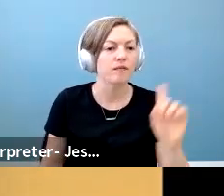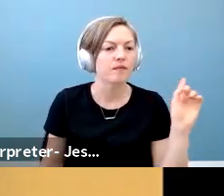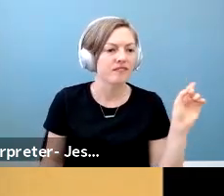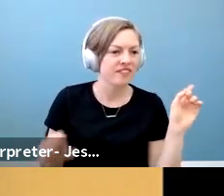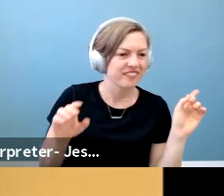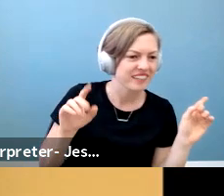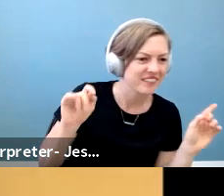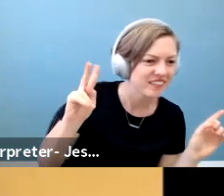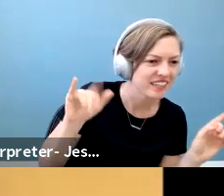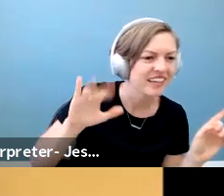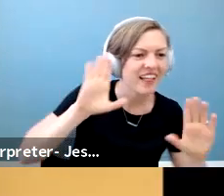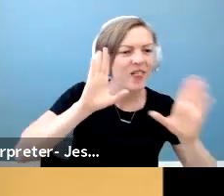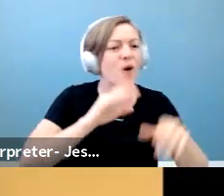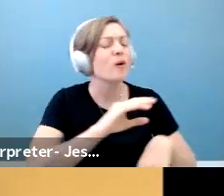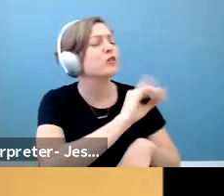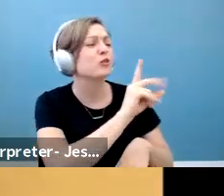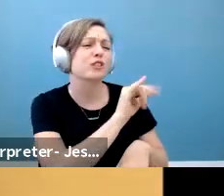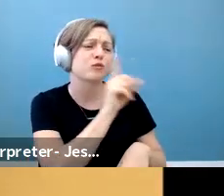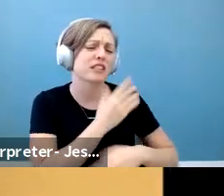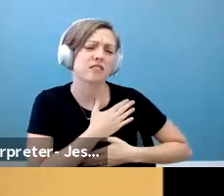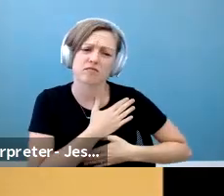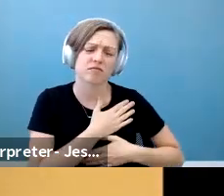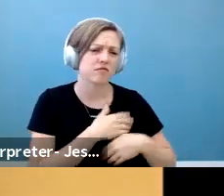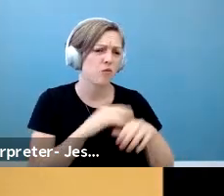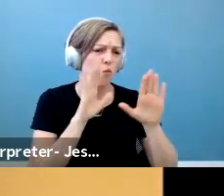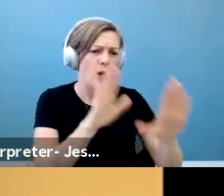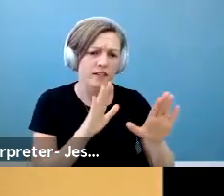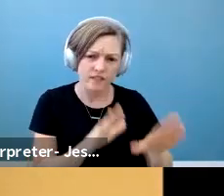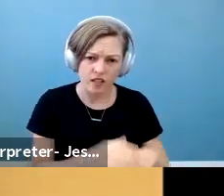hello, Judy. That was really quite wonderful, and